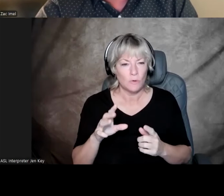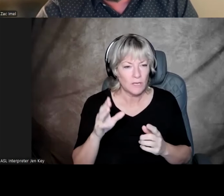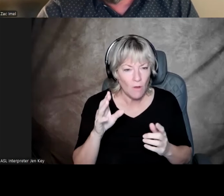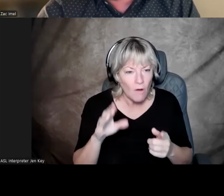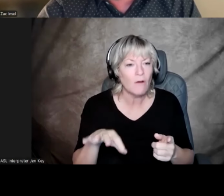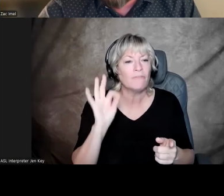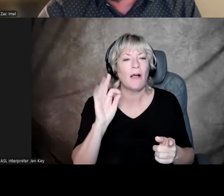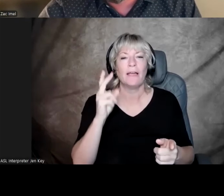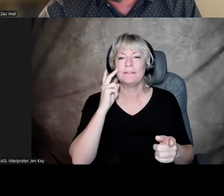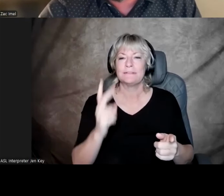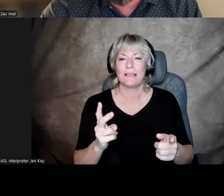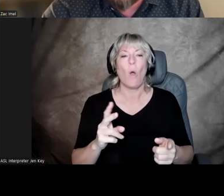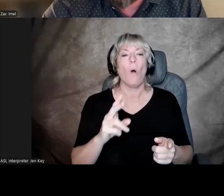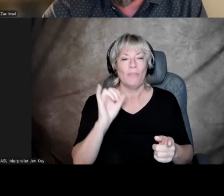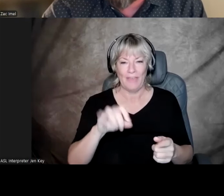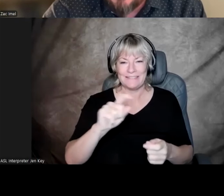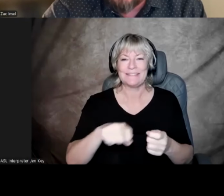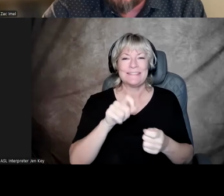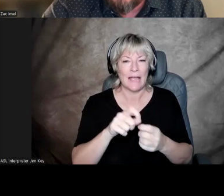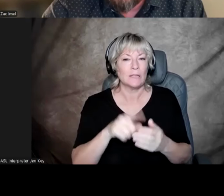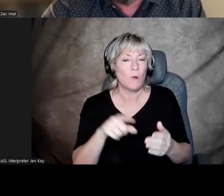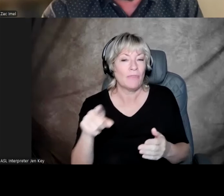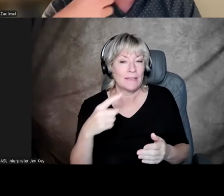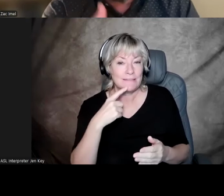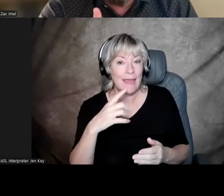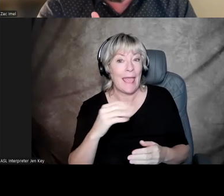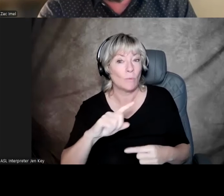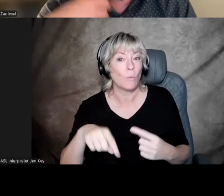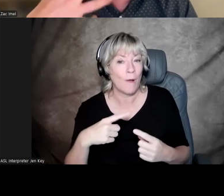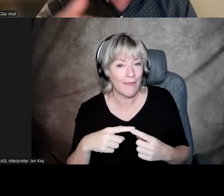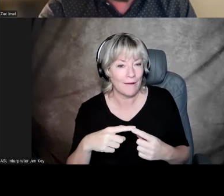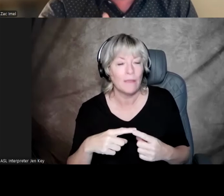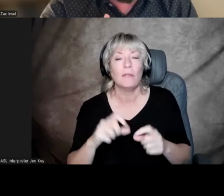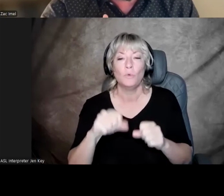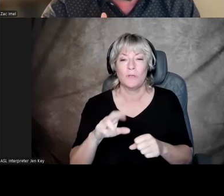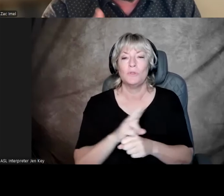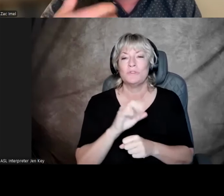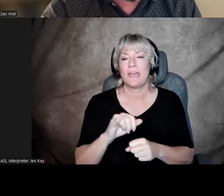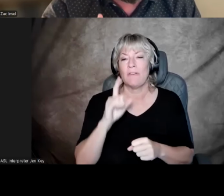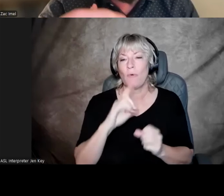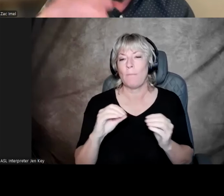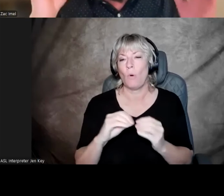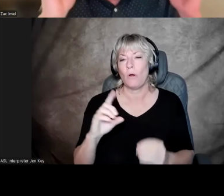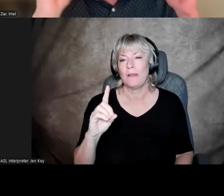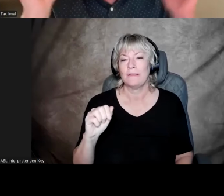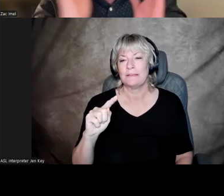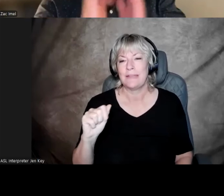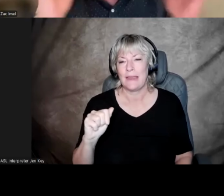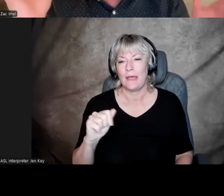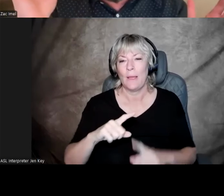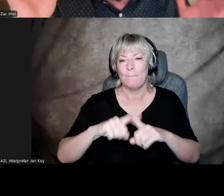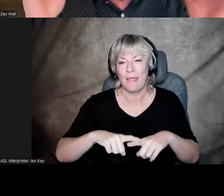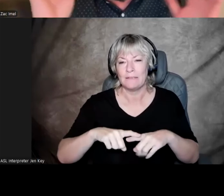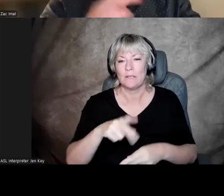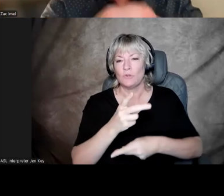oh, here's exactly what they said and when. And I can use that to do much more data-based supervision, where I'm not having